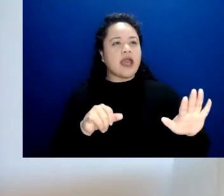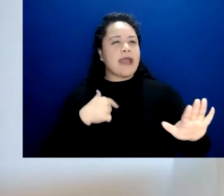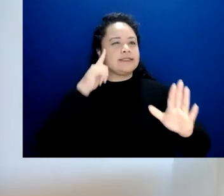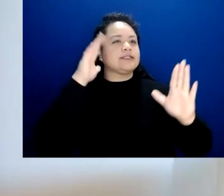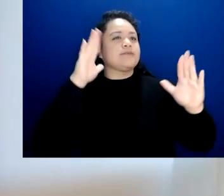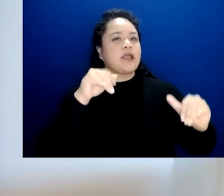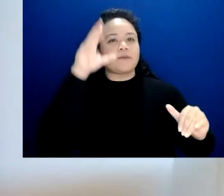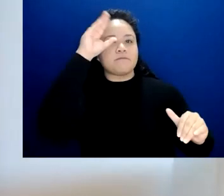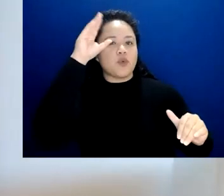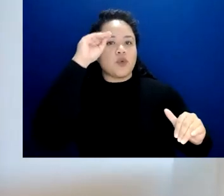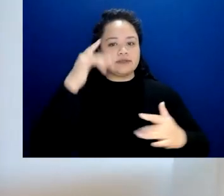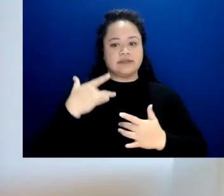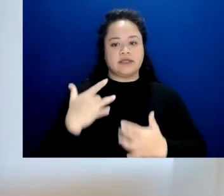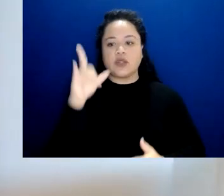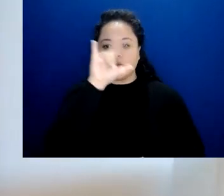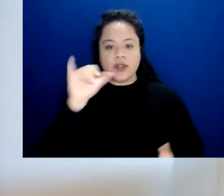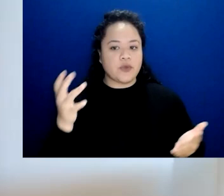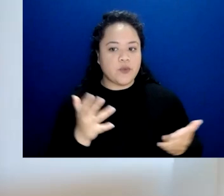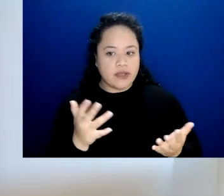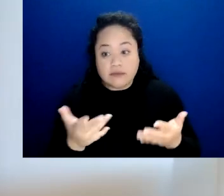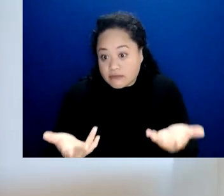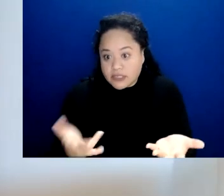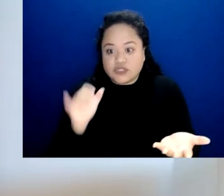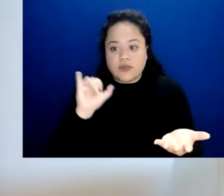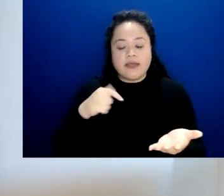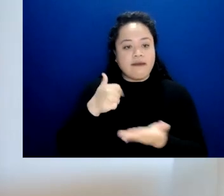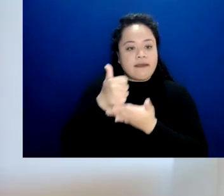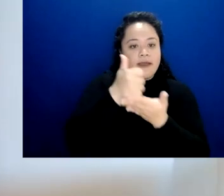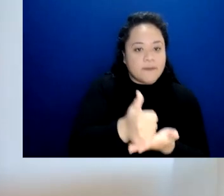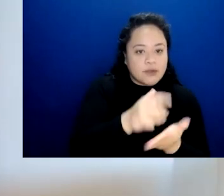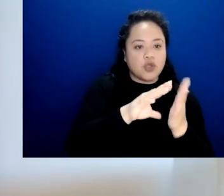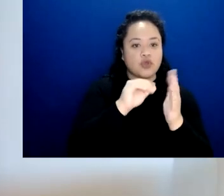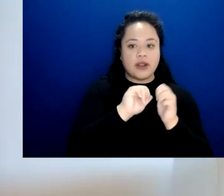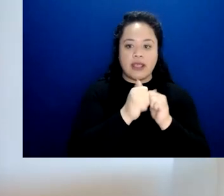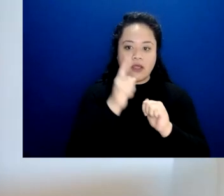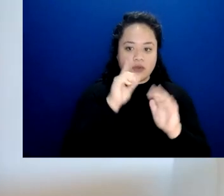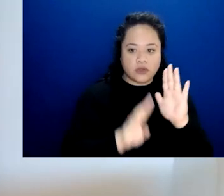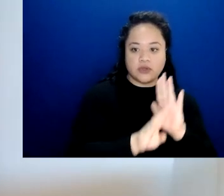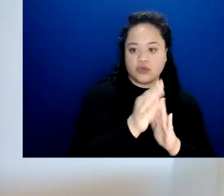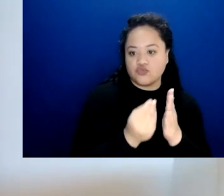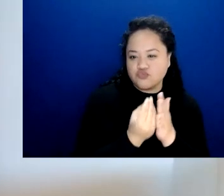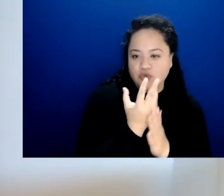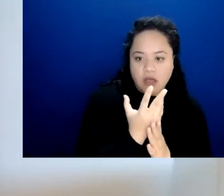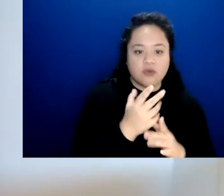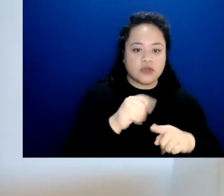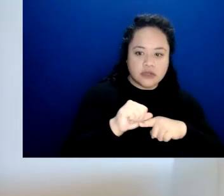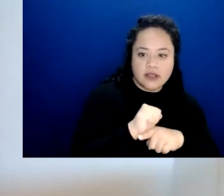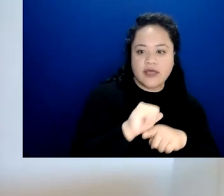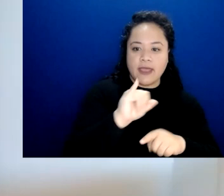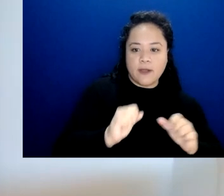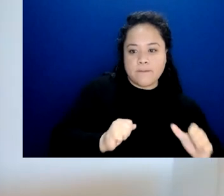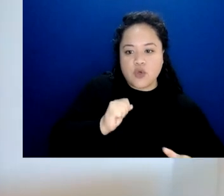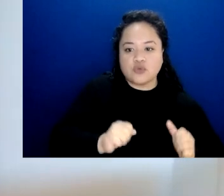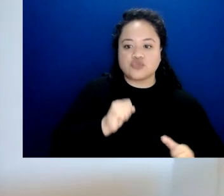also creates this barrier to accessing help to learn to grow and flex that emotional regulation muscle. So